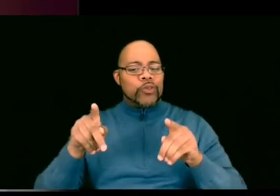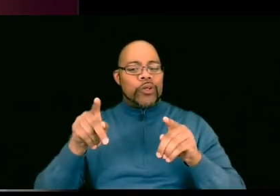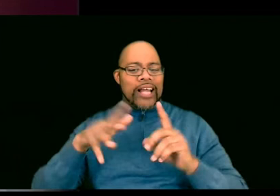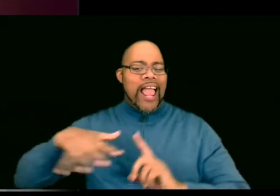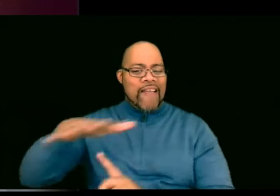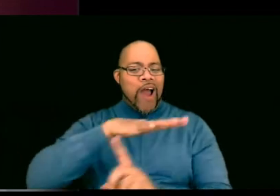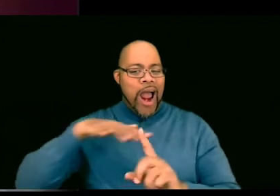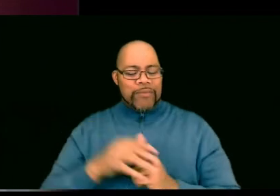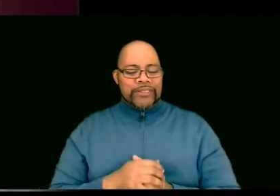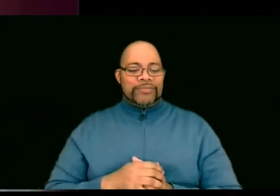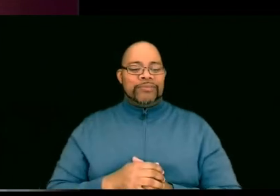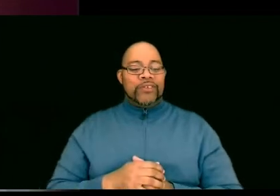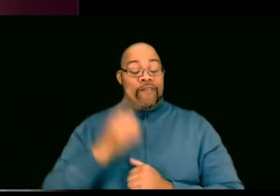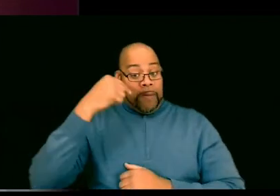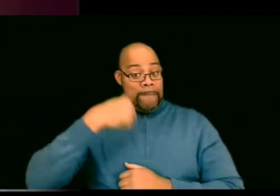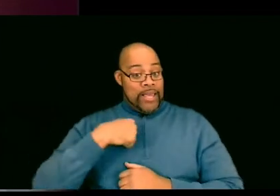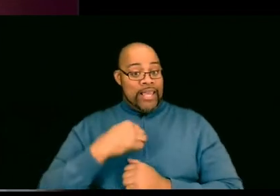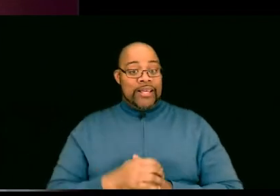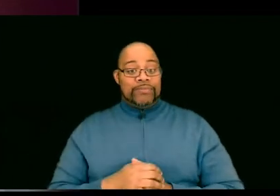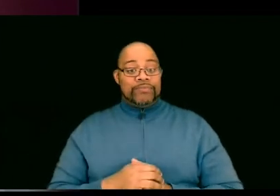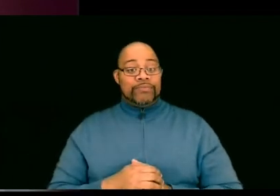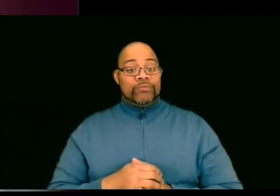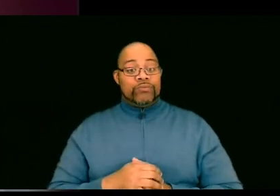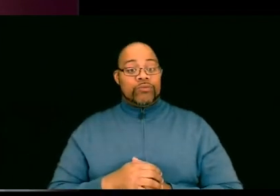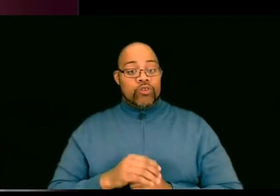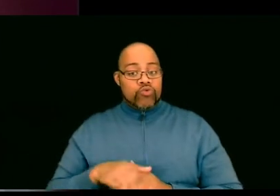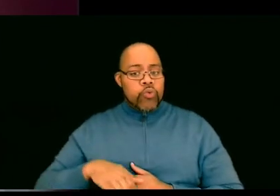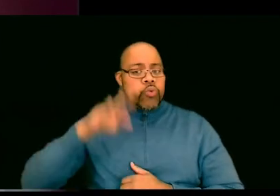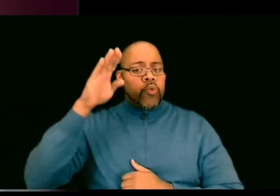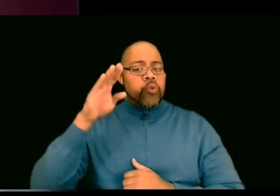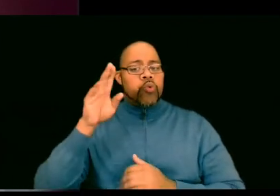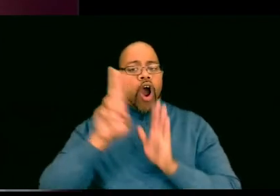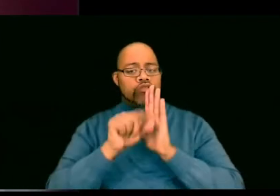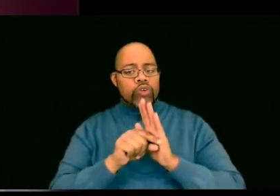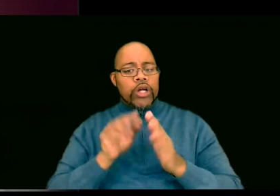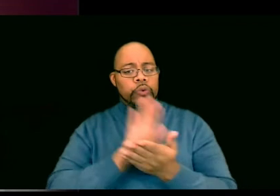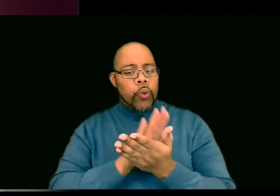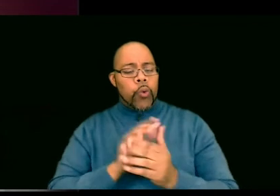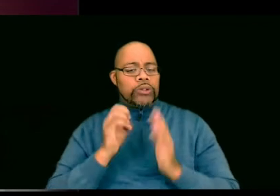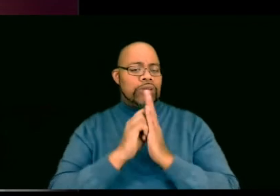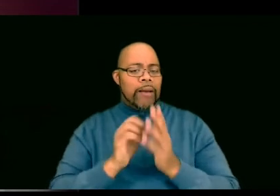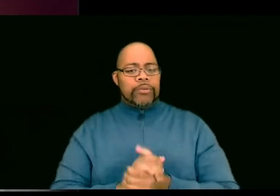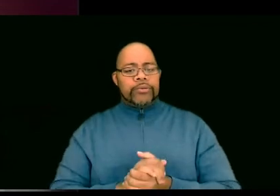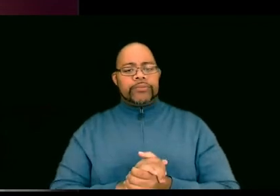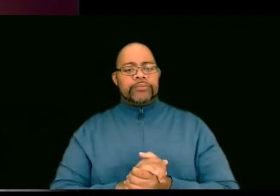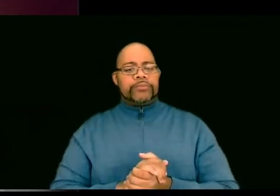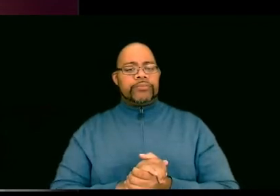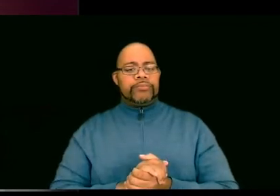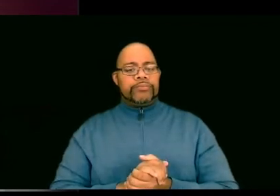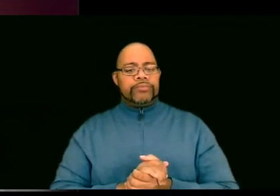opportunity environment. And so for me, coming up through undergraduate school, for